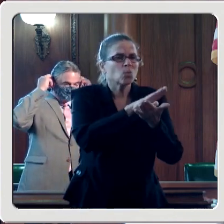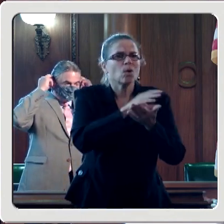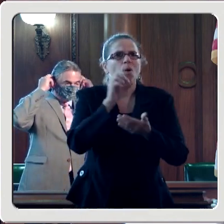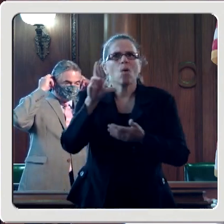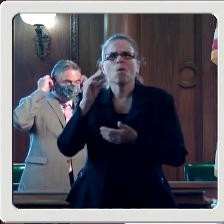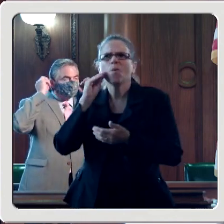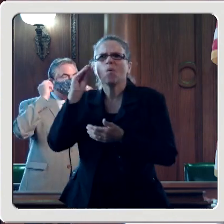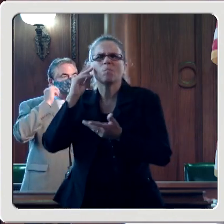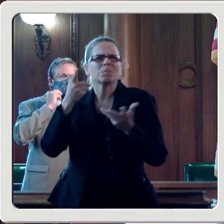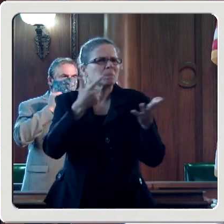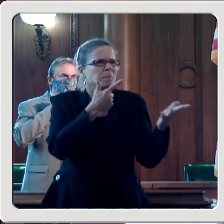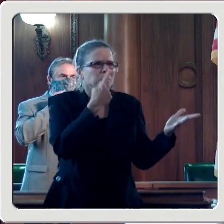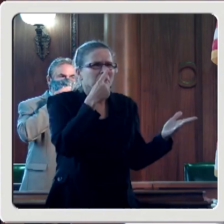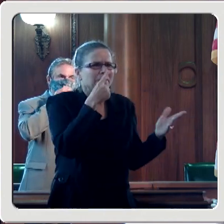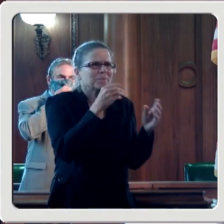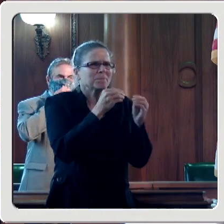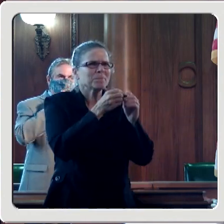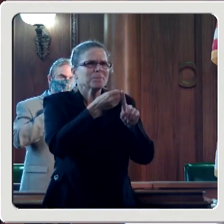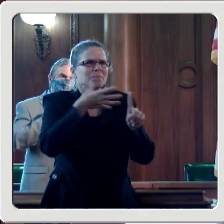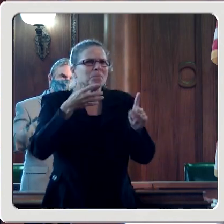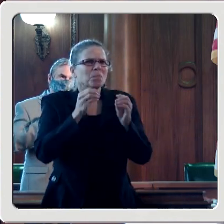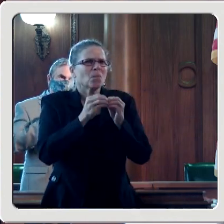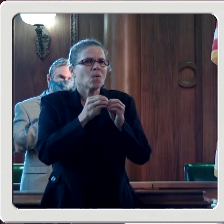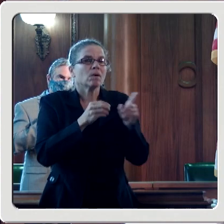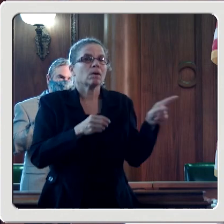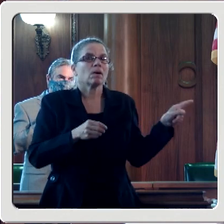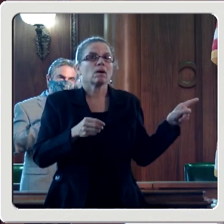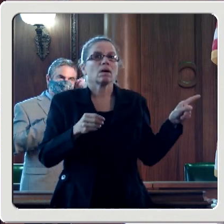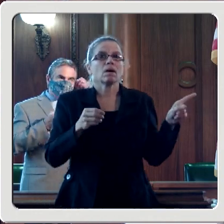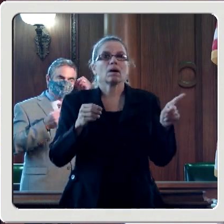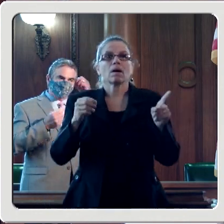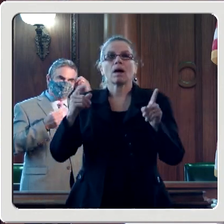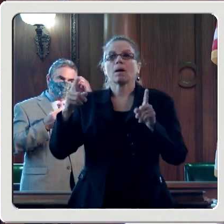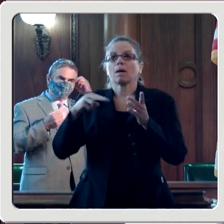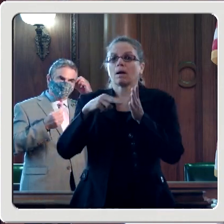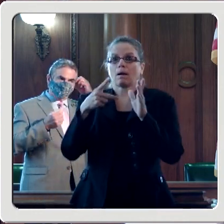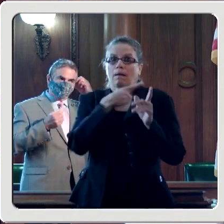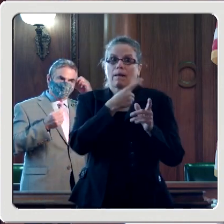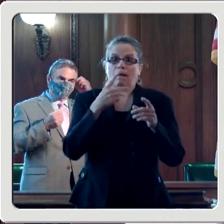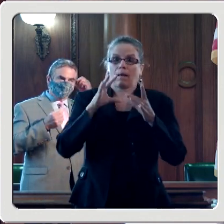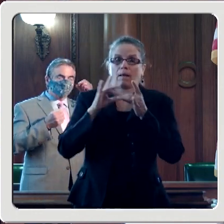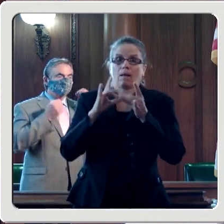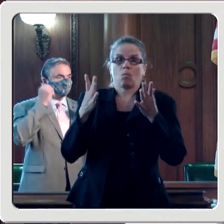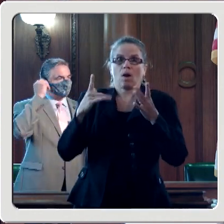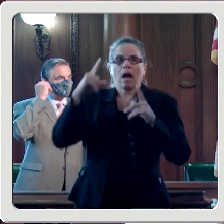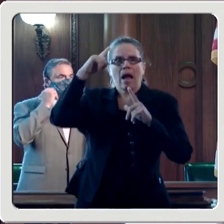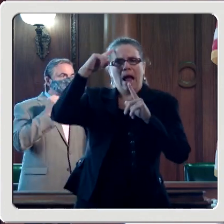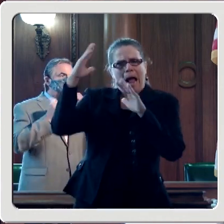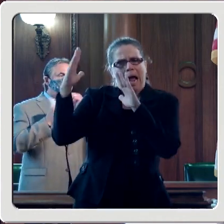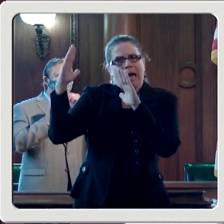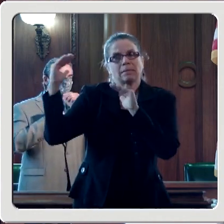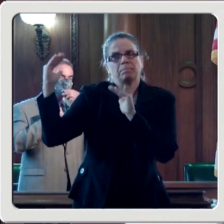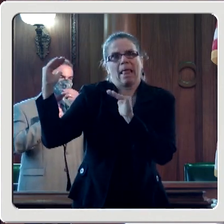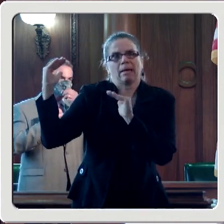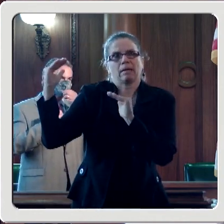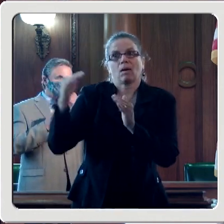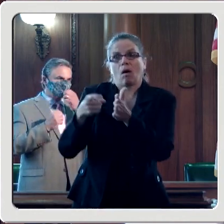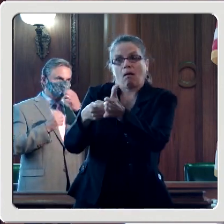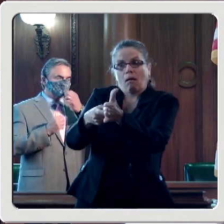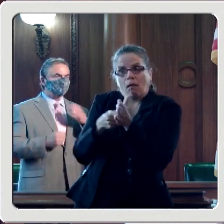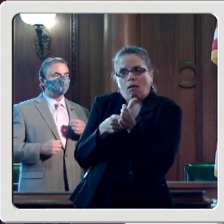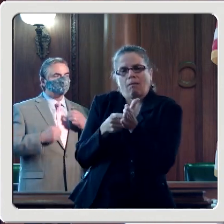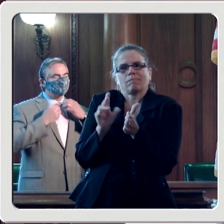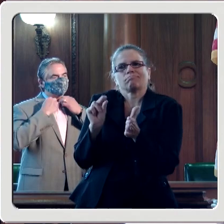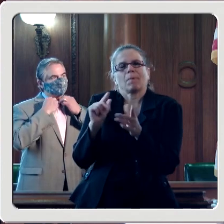the expectation. They called it an expectation, which was guidance. It wasn't a mandate. We took a look at it. We put a lot of